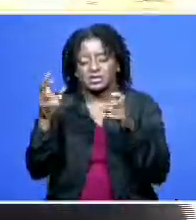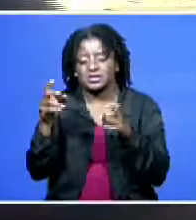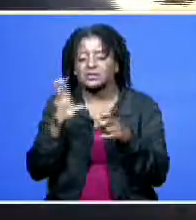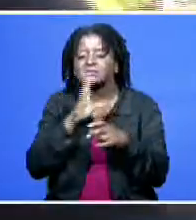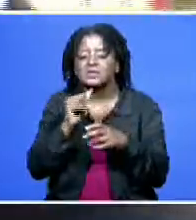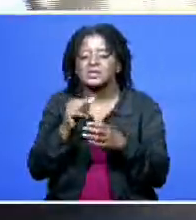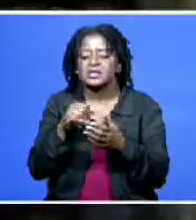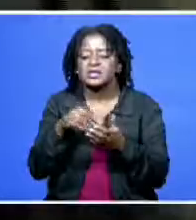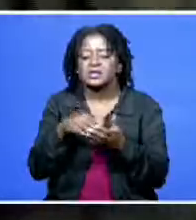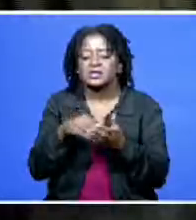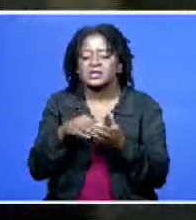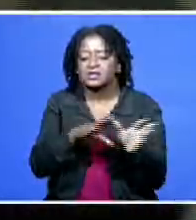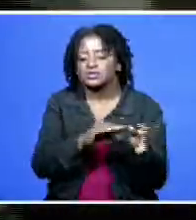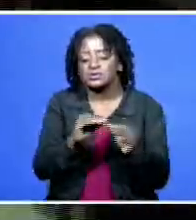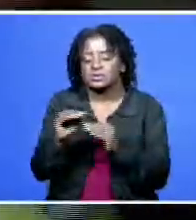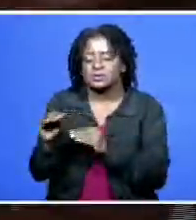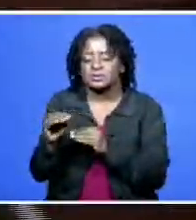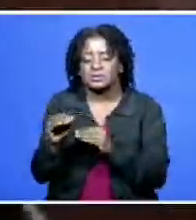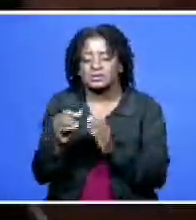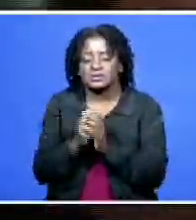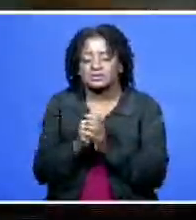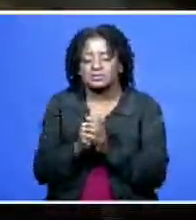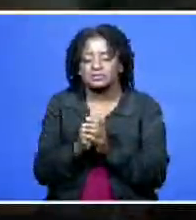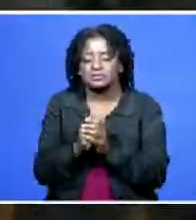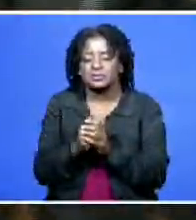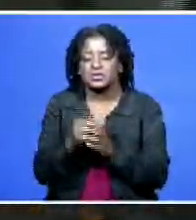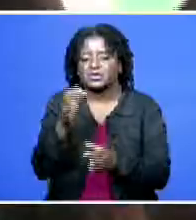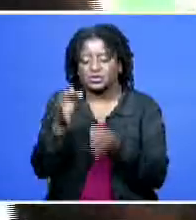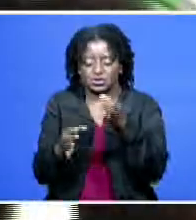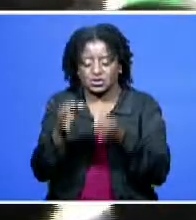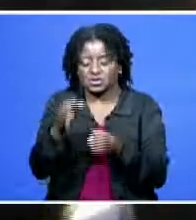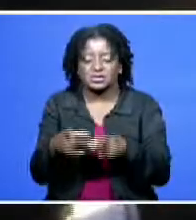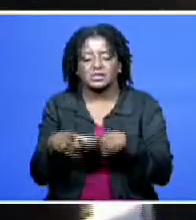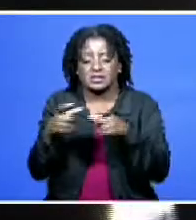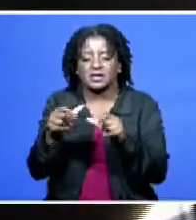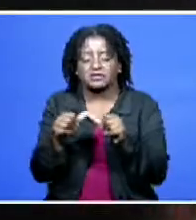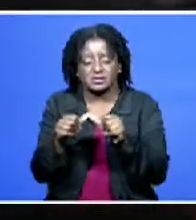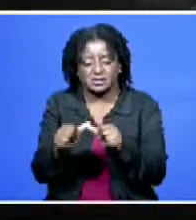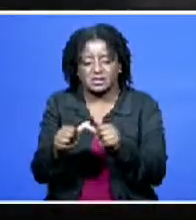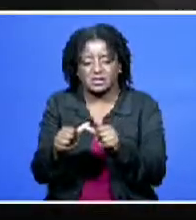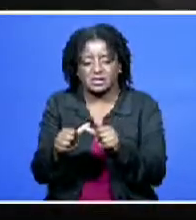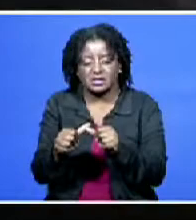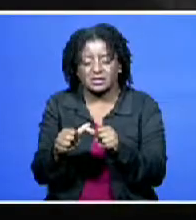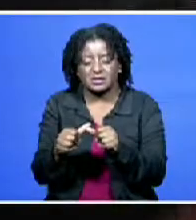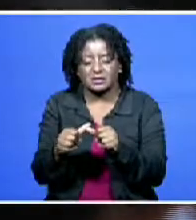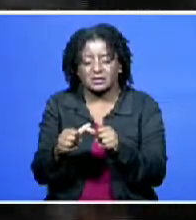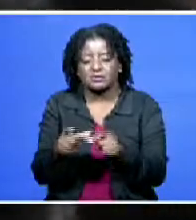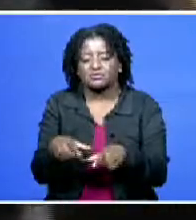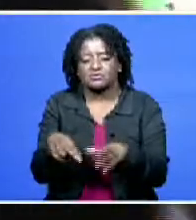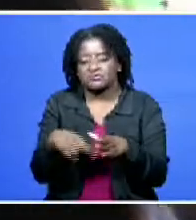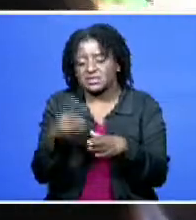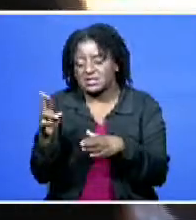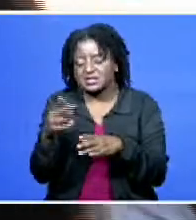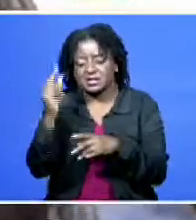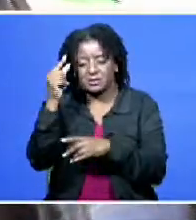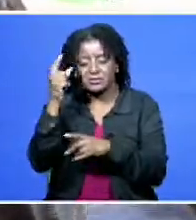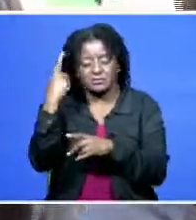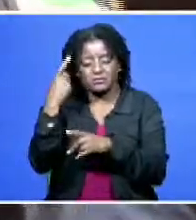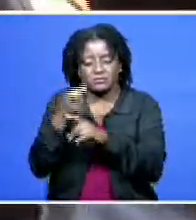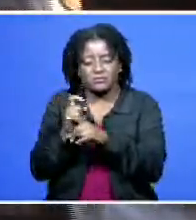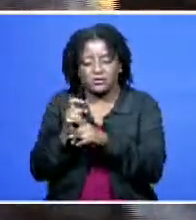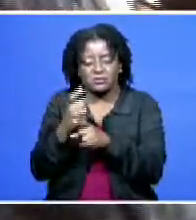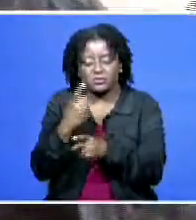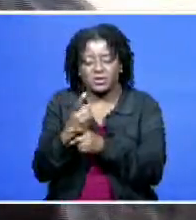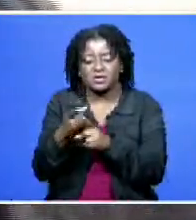the end, Justice Gregory Hilton granted the stay, releasing the government from the order to grant status to Ronnie. Ronnie will be able to seek